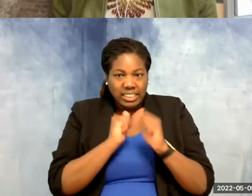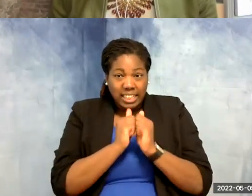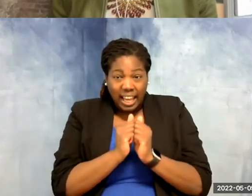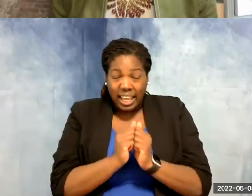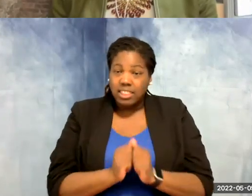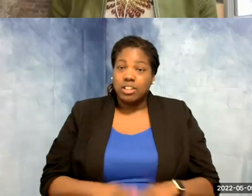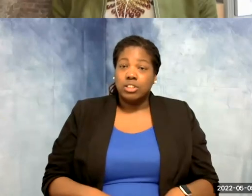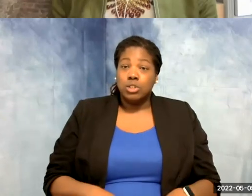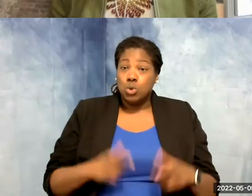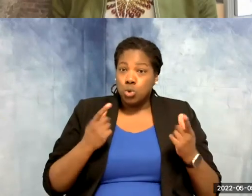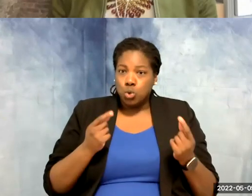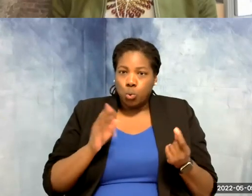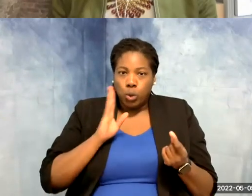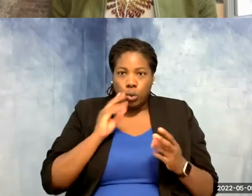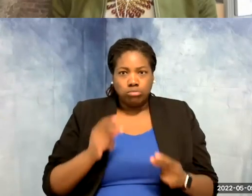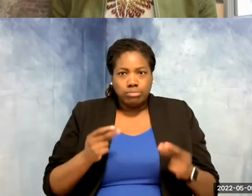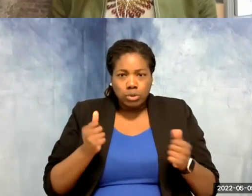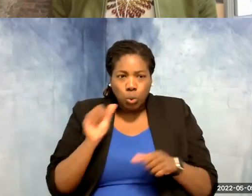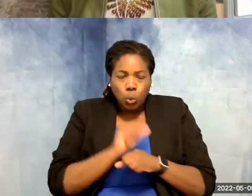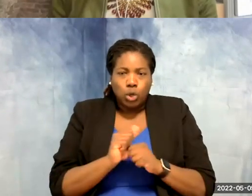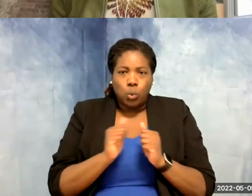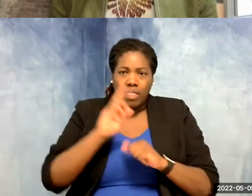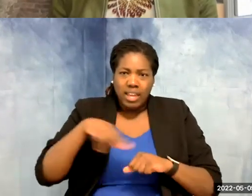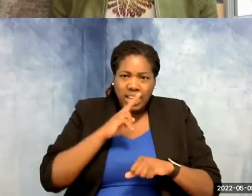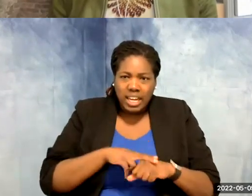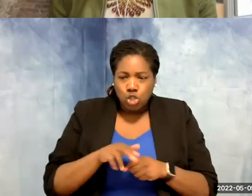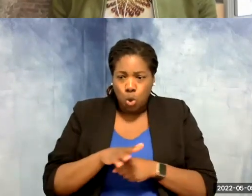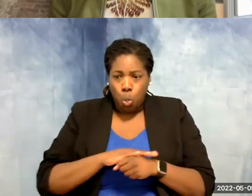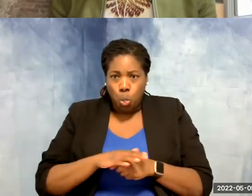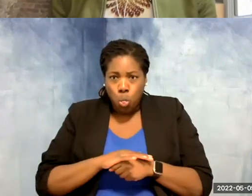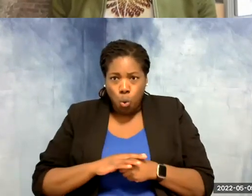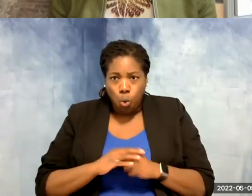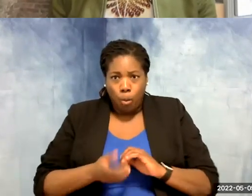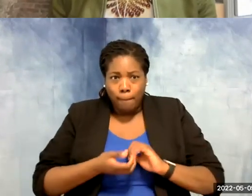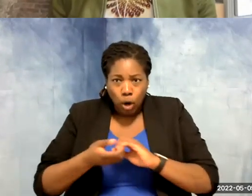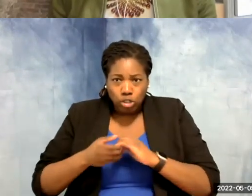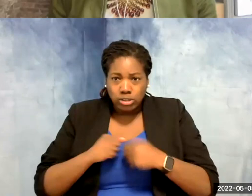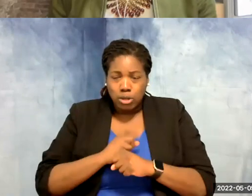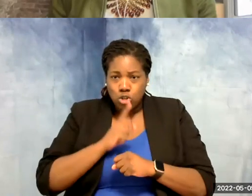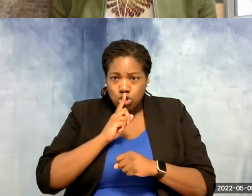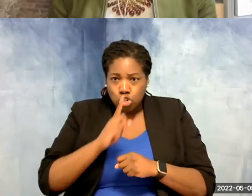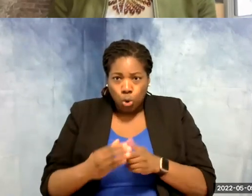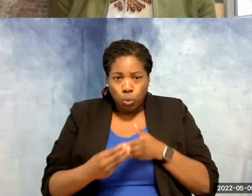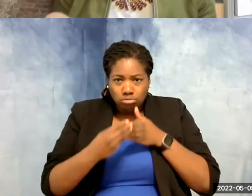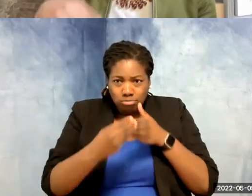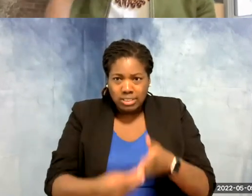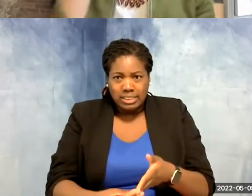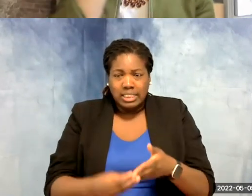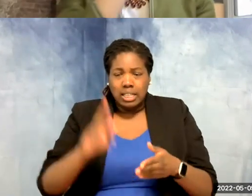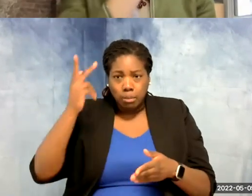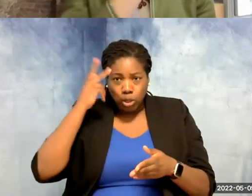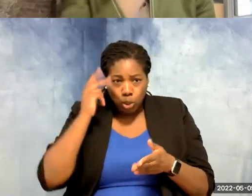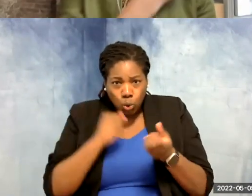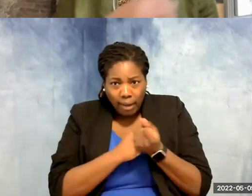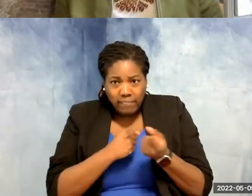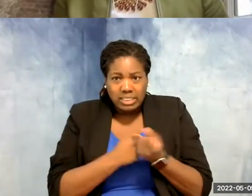doing that is immediately we've been working with our national and local partners to make sure we're driving the political advocacy and